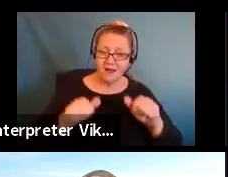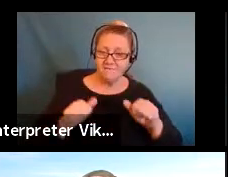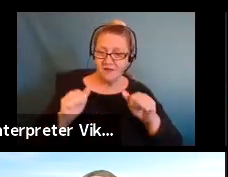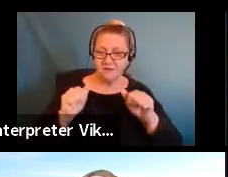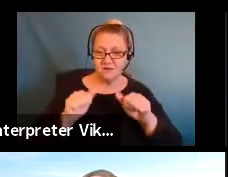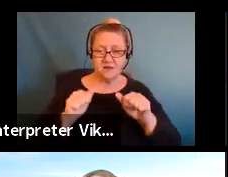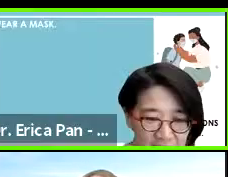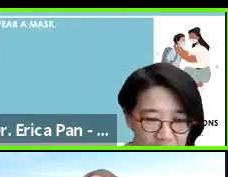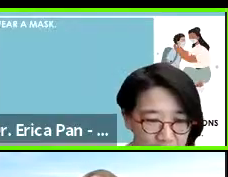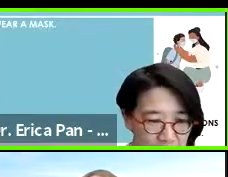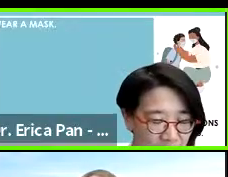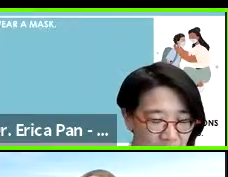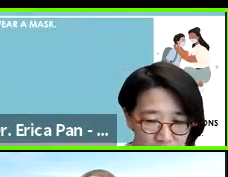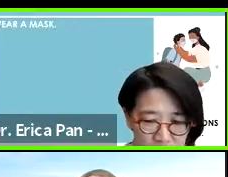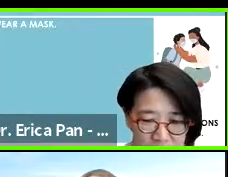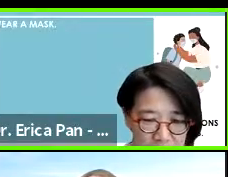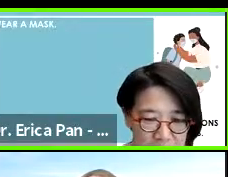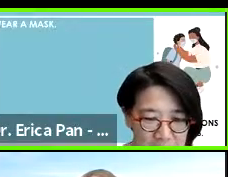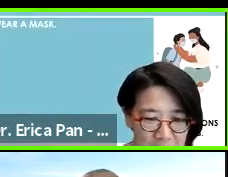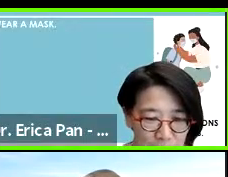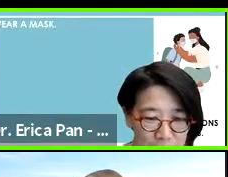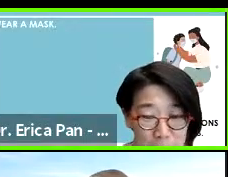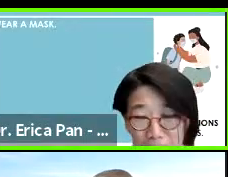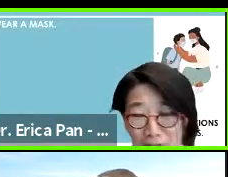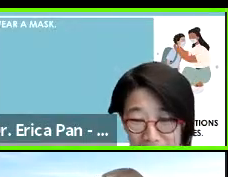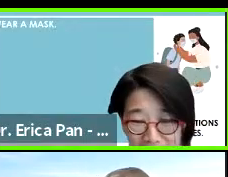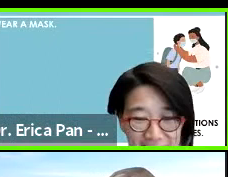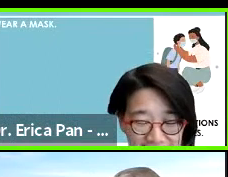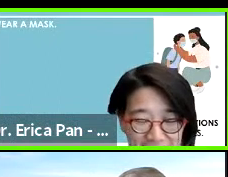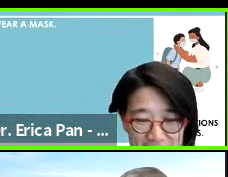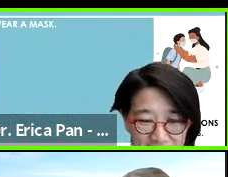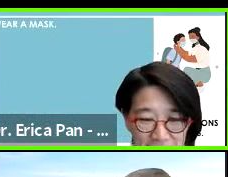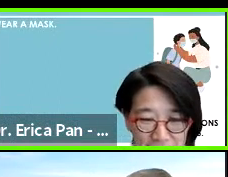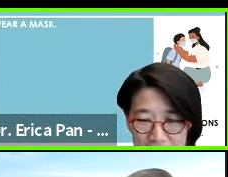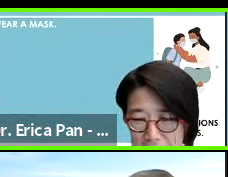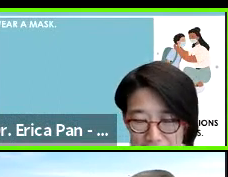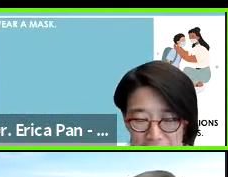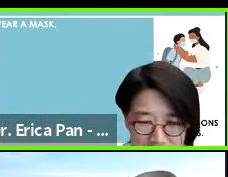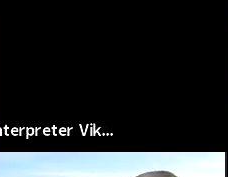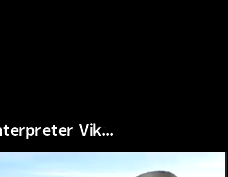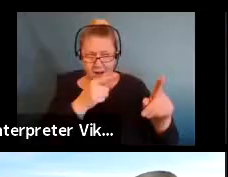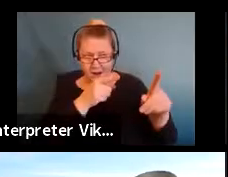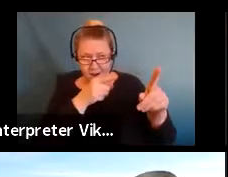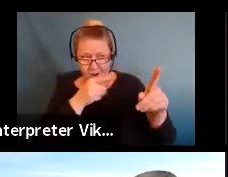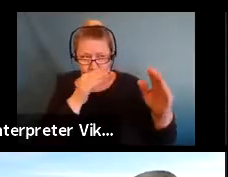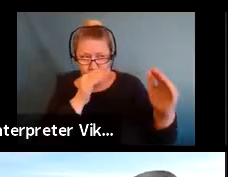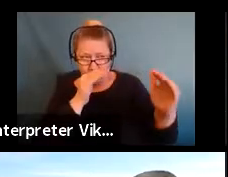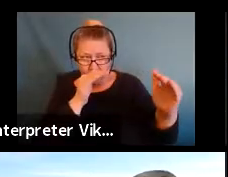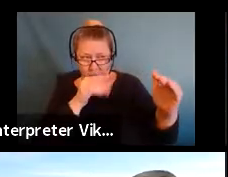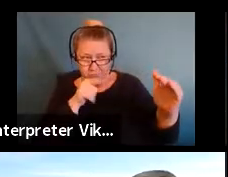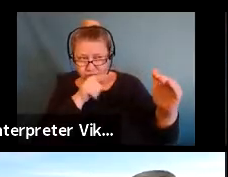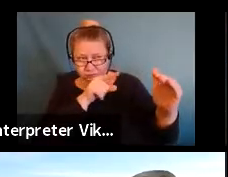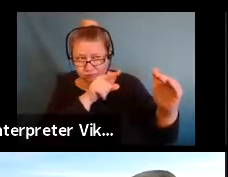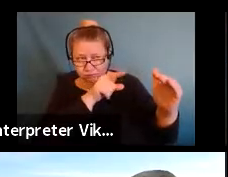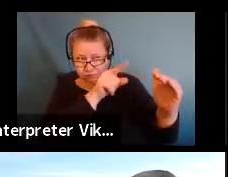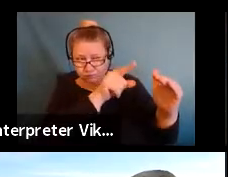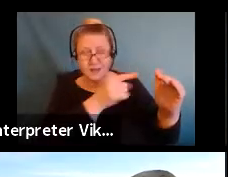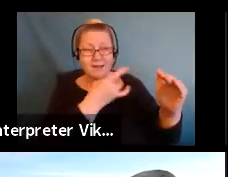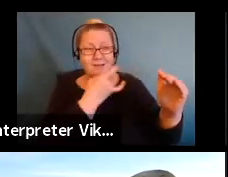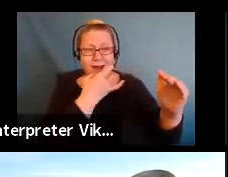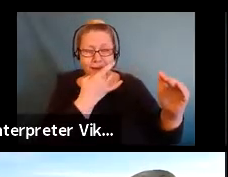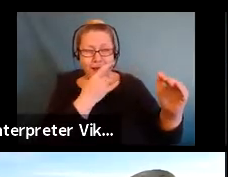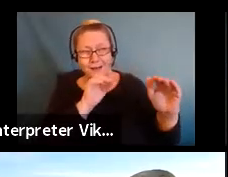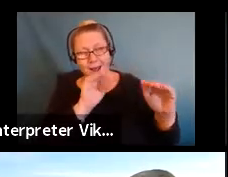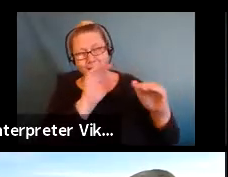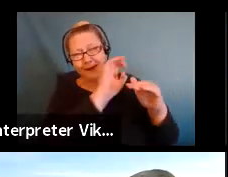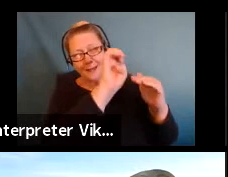many of us have been saying, and many other leaders have been saying, we do have a light at the end of the tunnel. It's still a long tunnel, but very nice to have a light. So